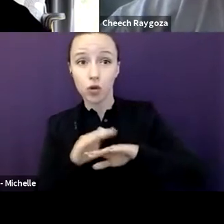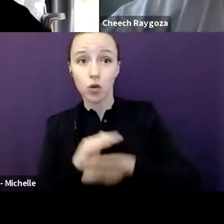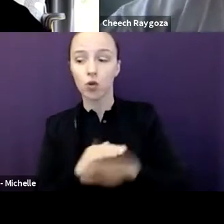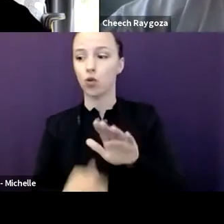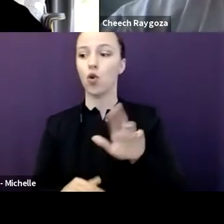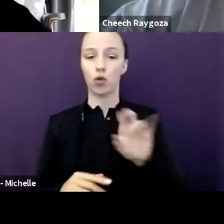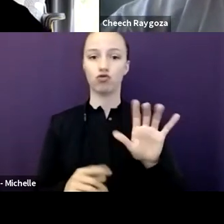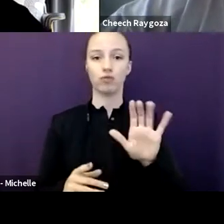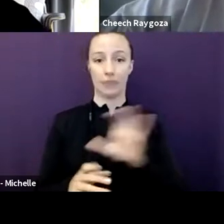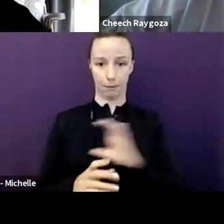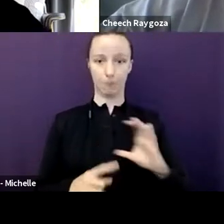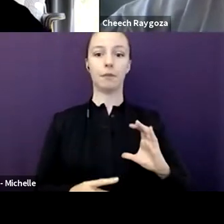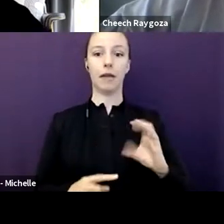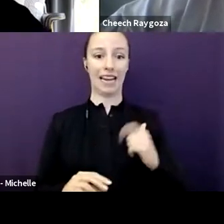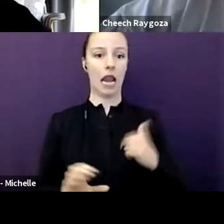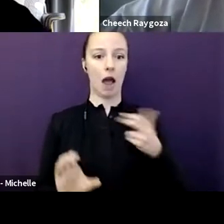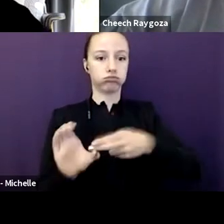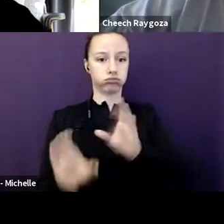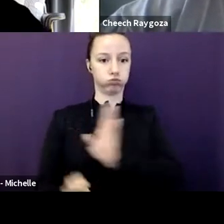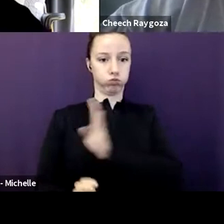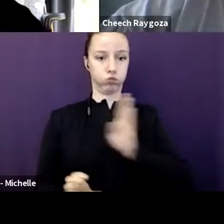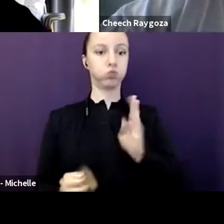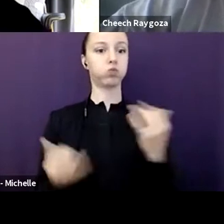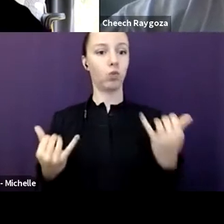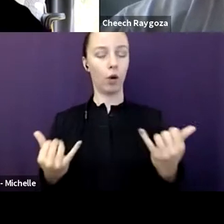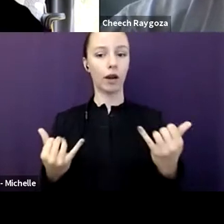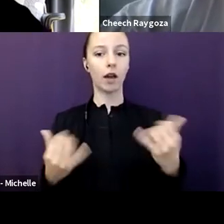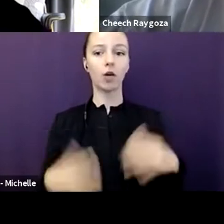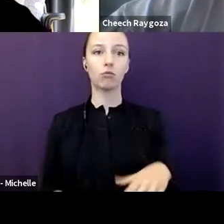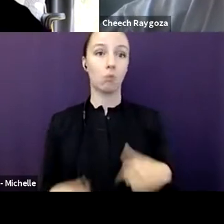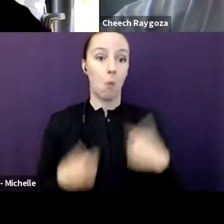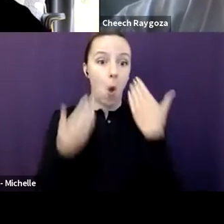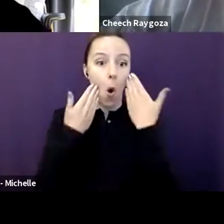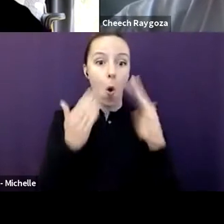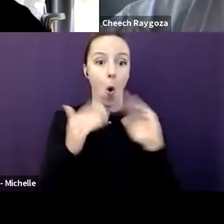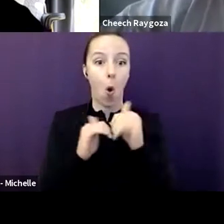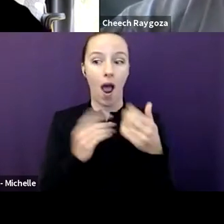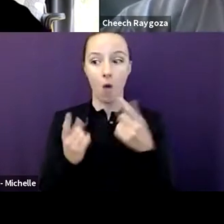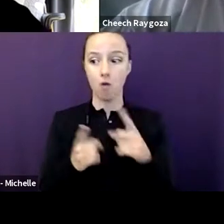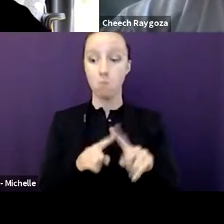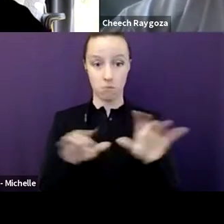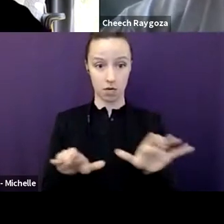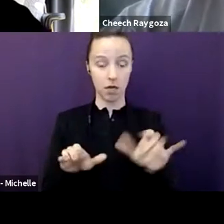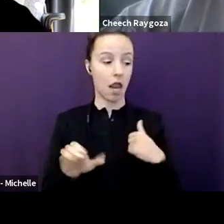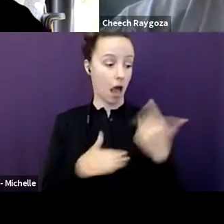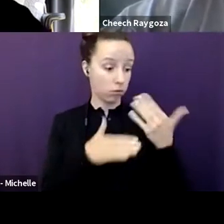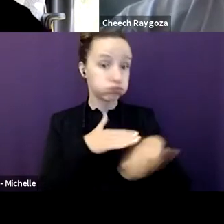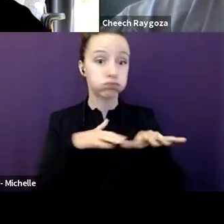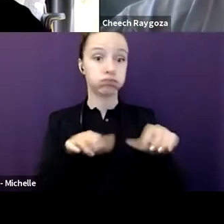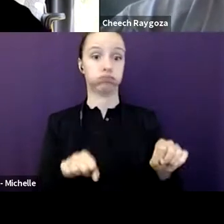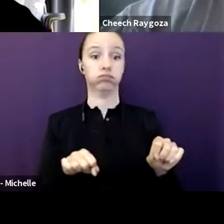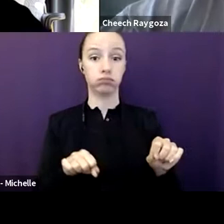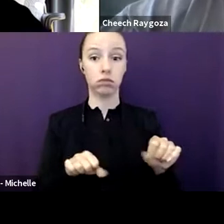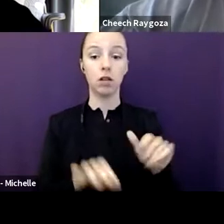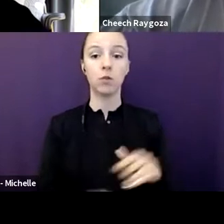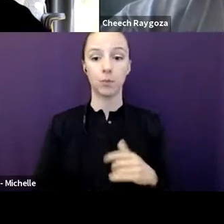Committee, and I sit on the board now. I don't know how it happened, but it did. I got in there,